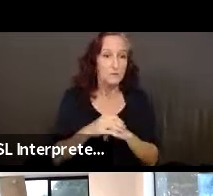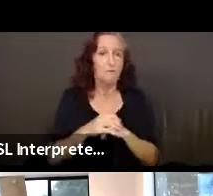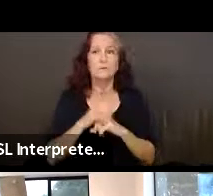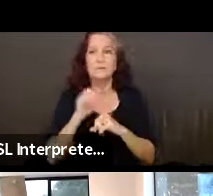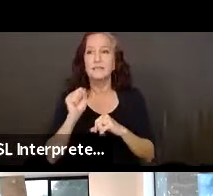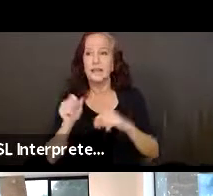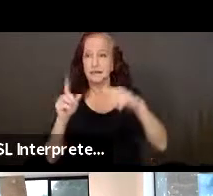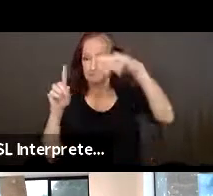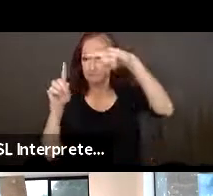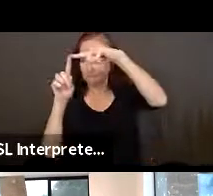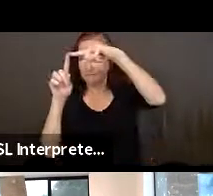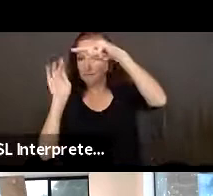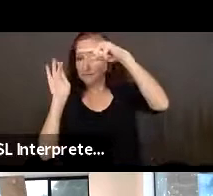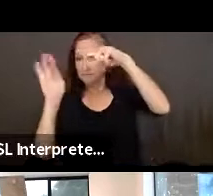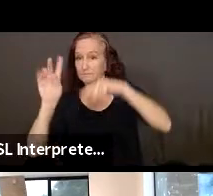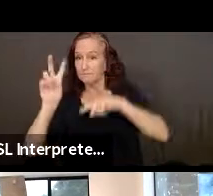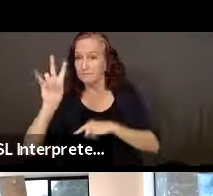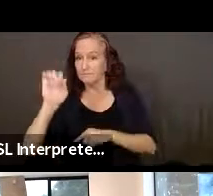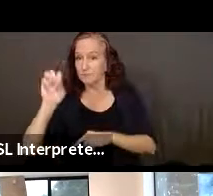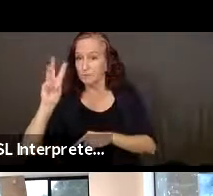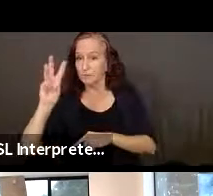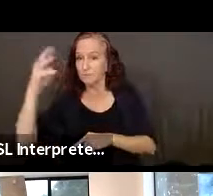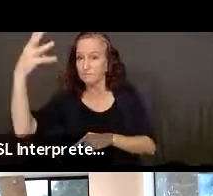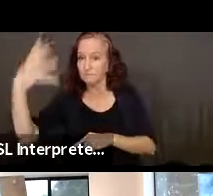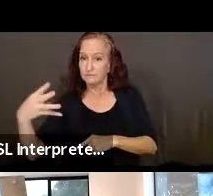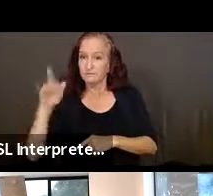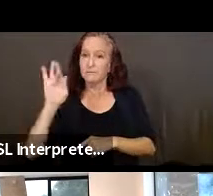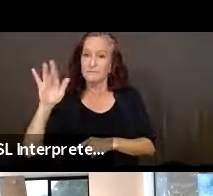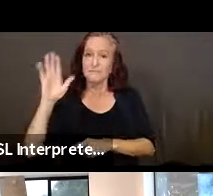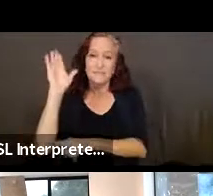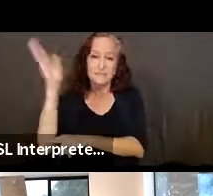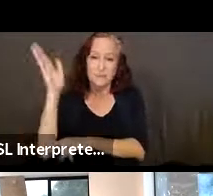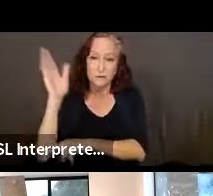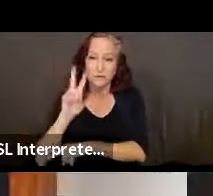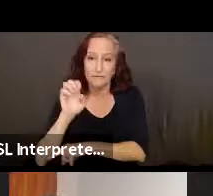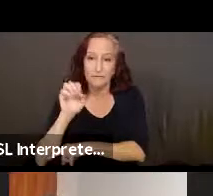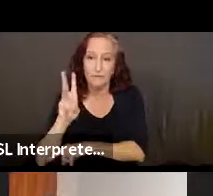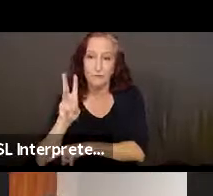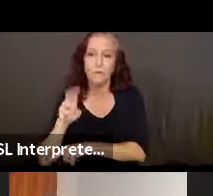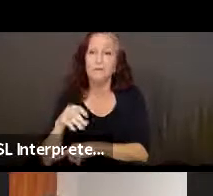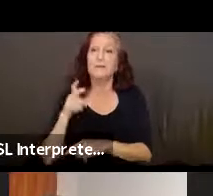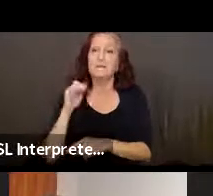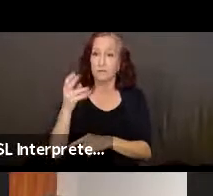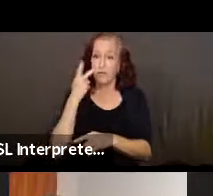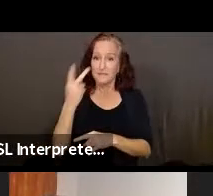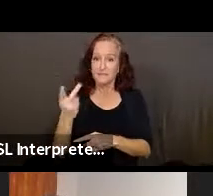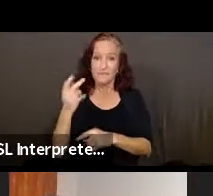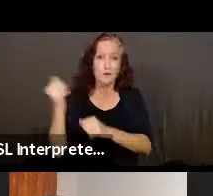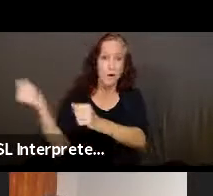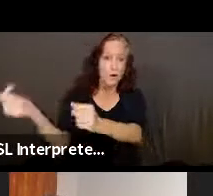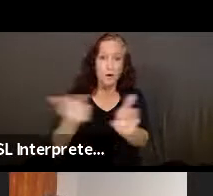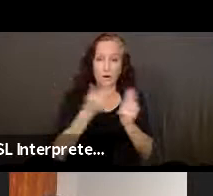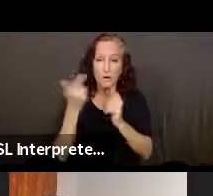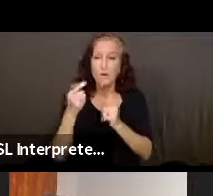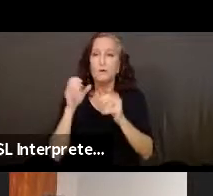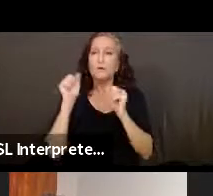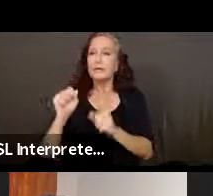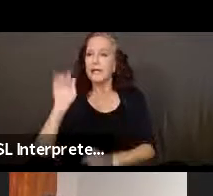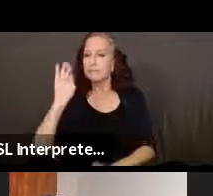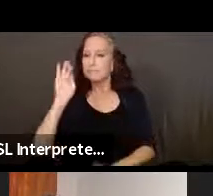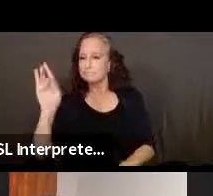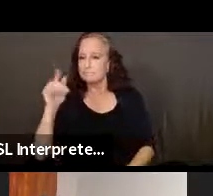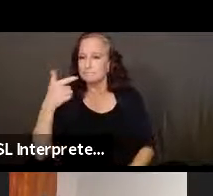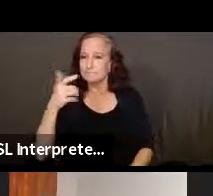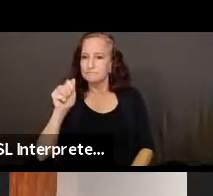go up to the view and change that. So it's up to you which view you want. If you want to see everybody, if you just want to see the few people spotlighted,